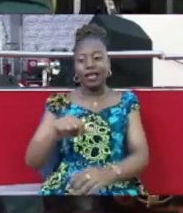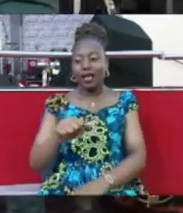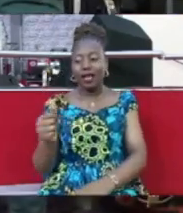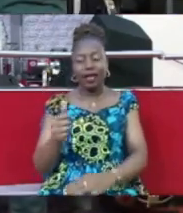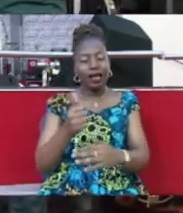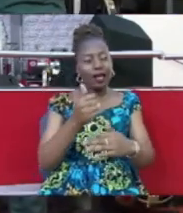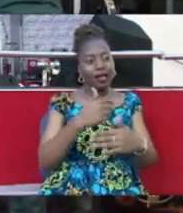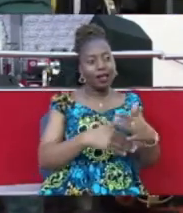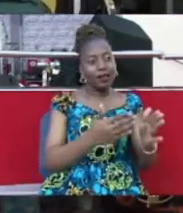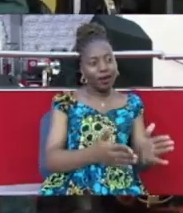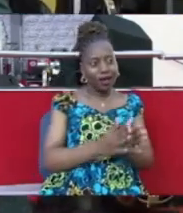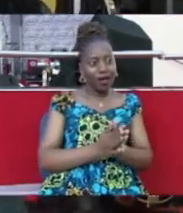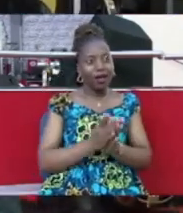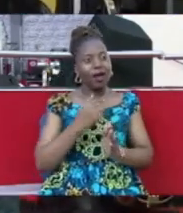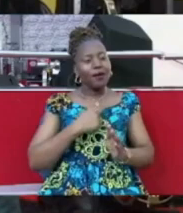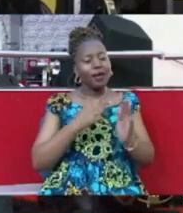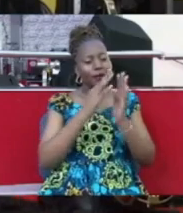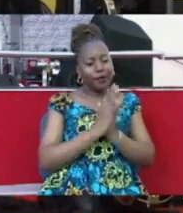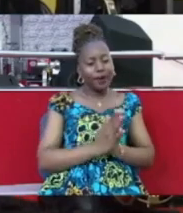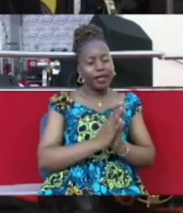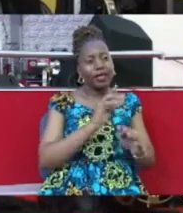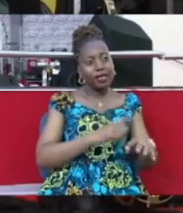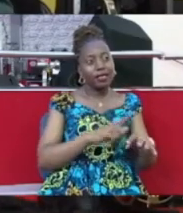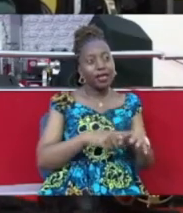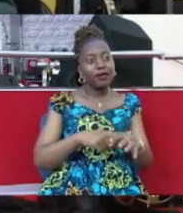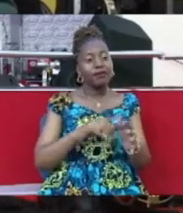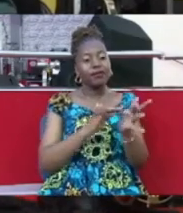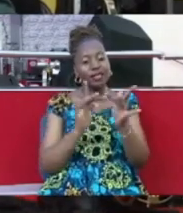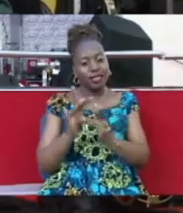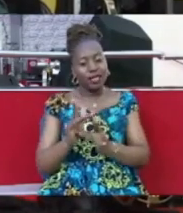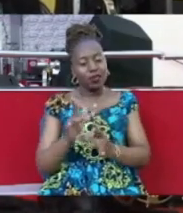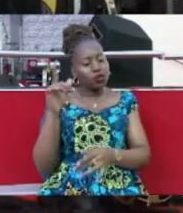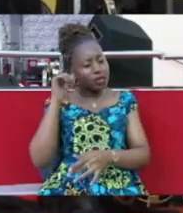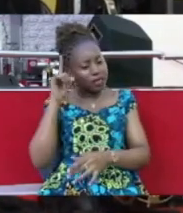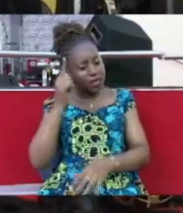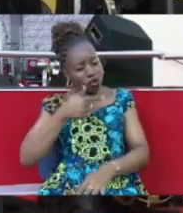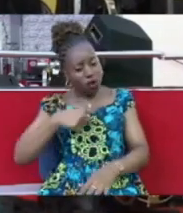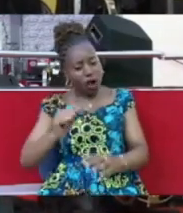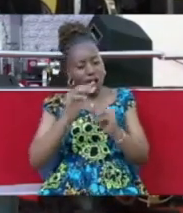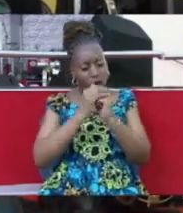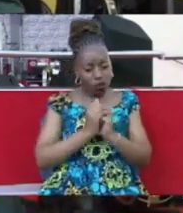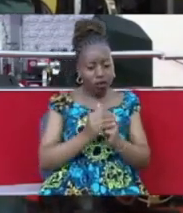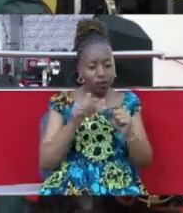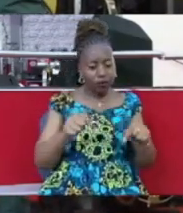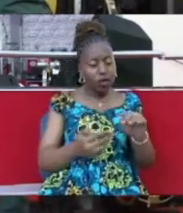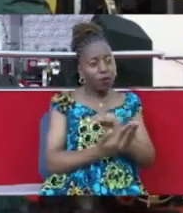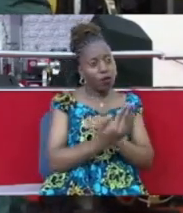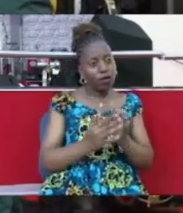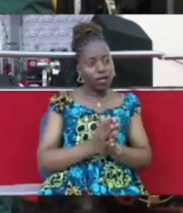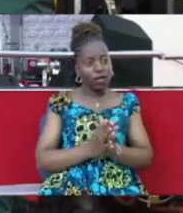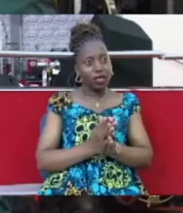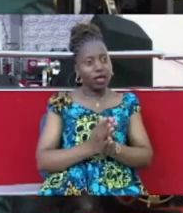them, I pray that as Jesus was listening to our worship this morning, He heard